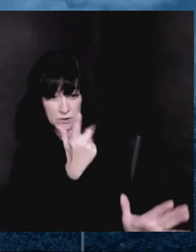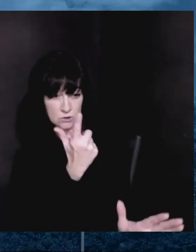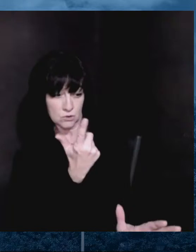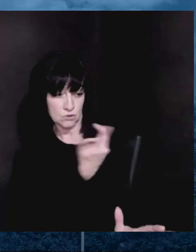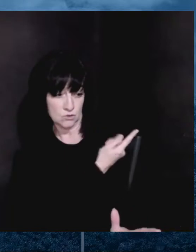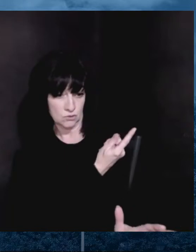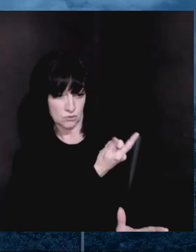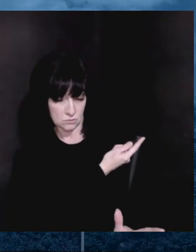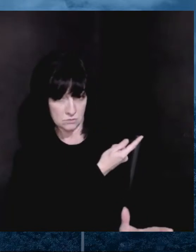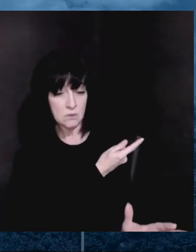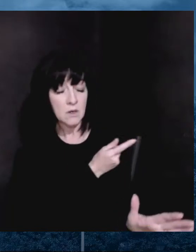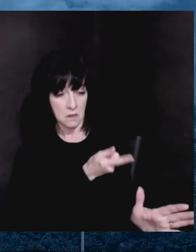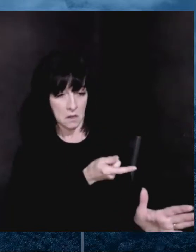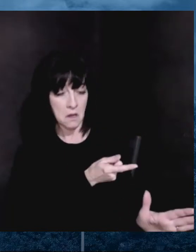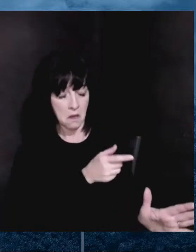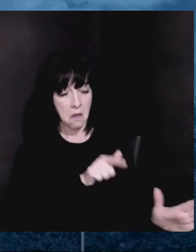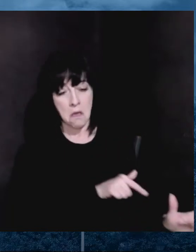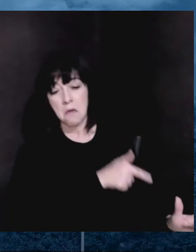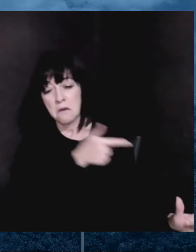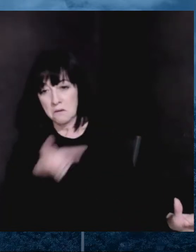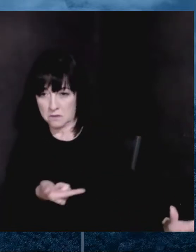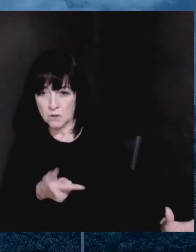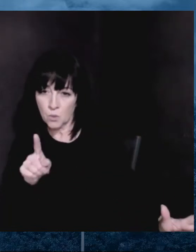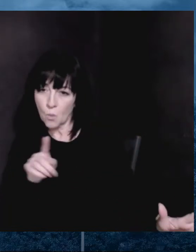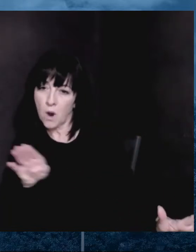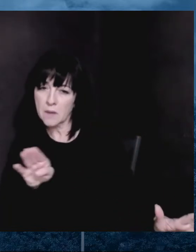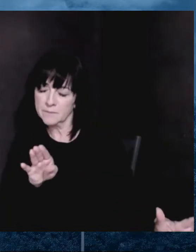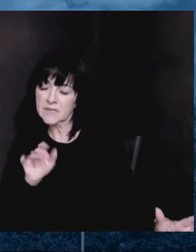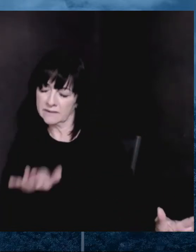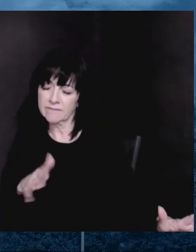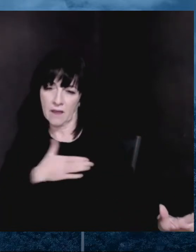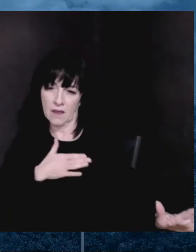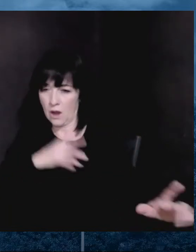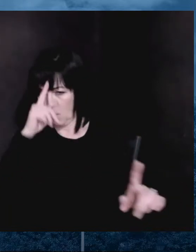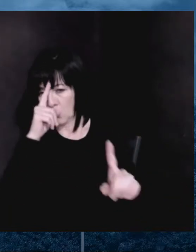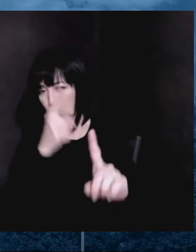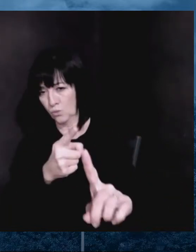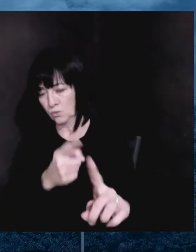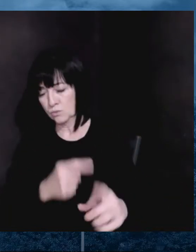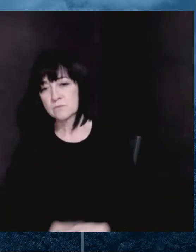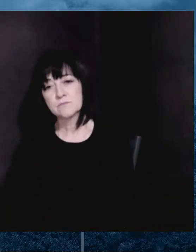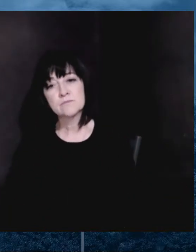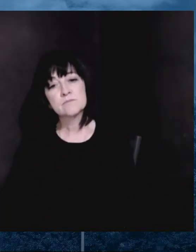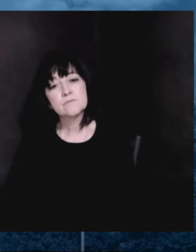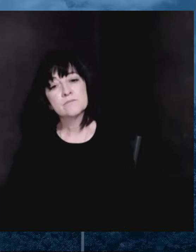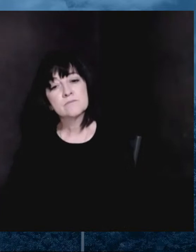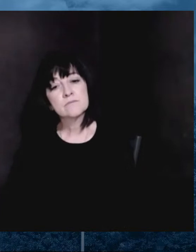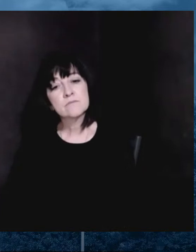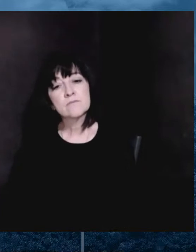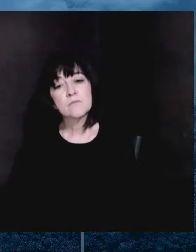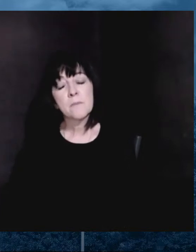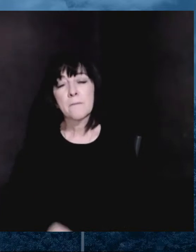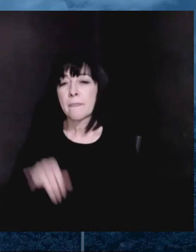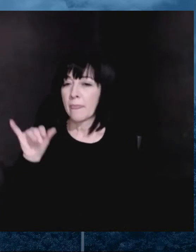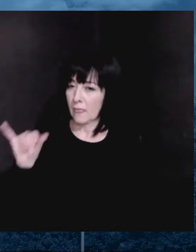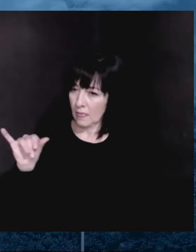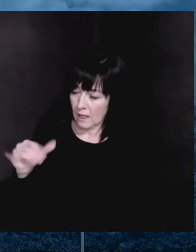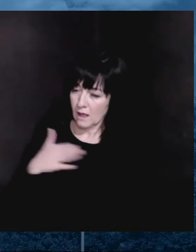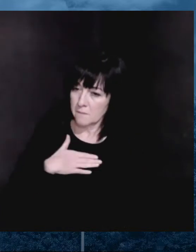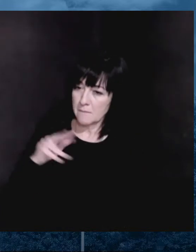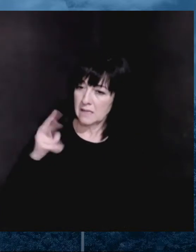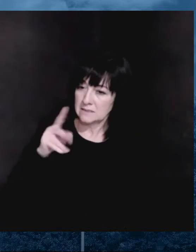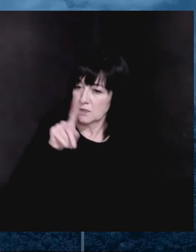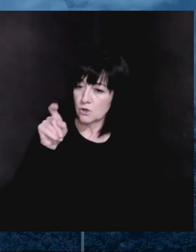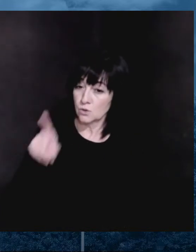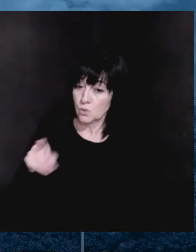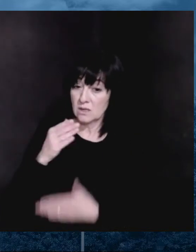to 1B as quickly as possible is really our focus. So my second question, private practices have said